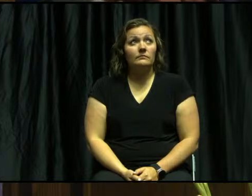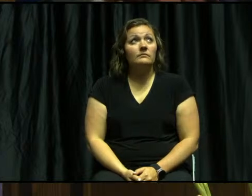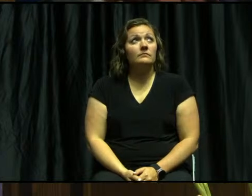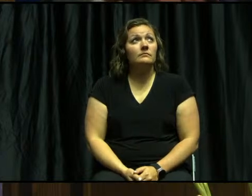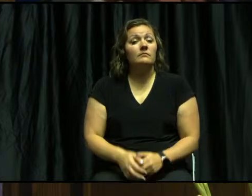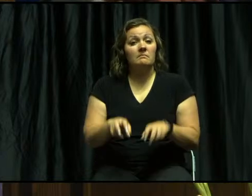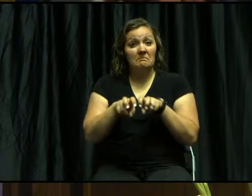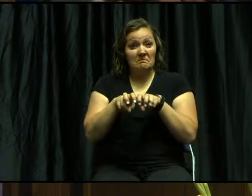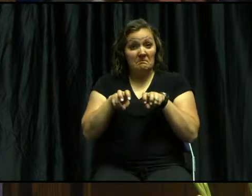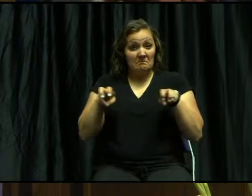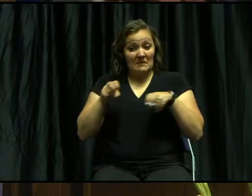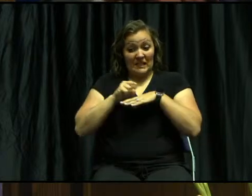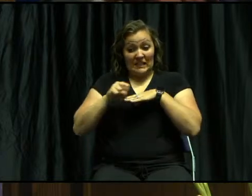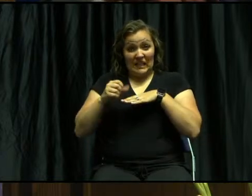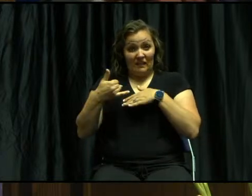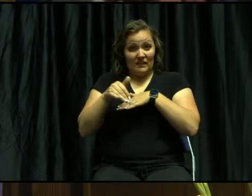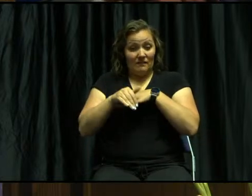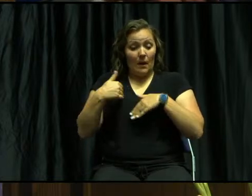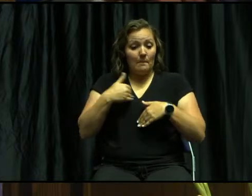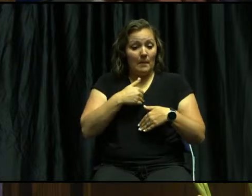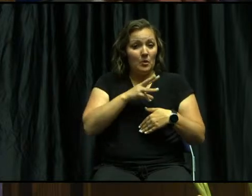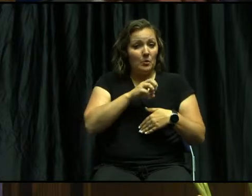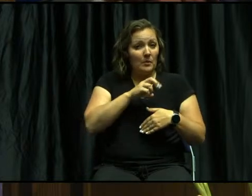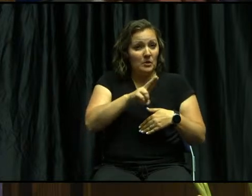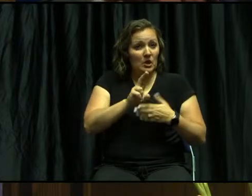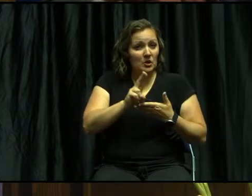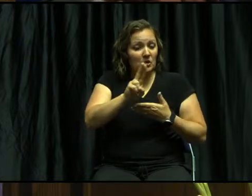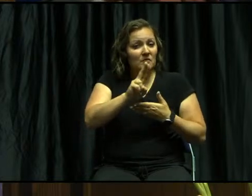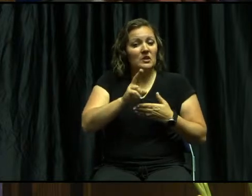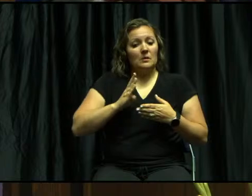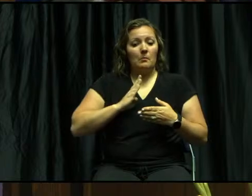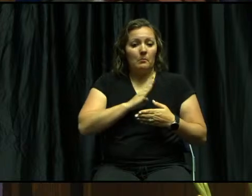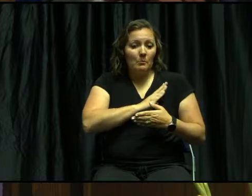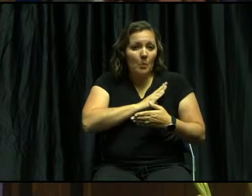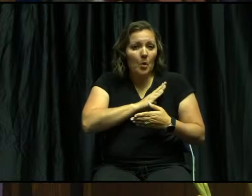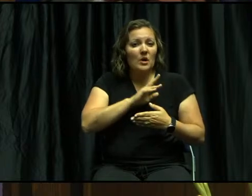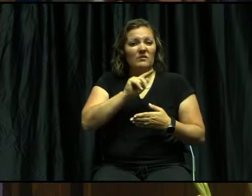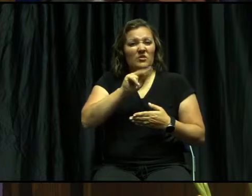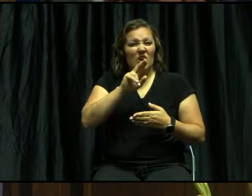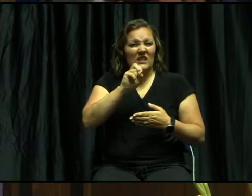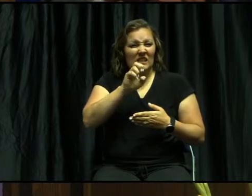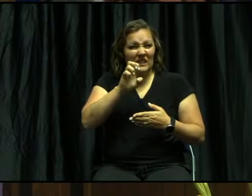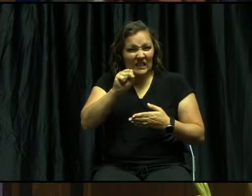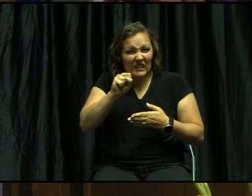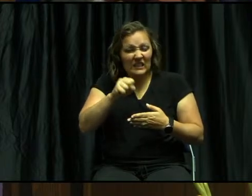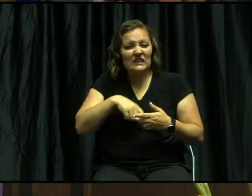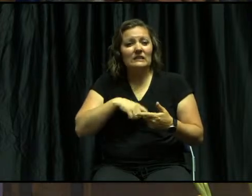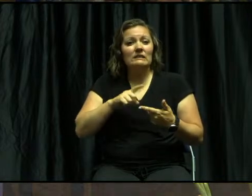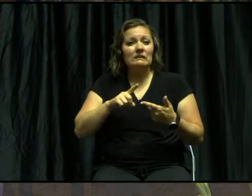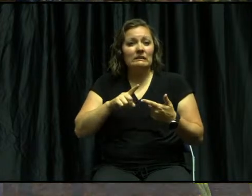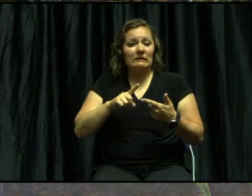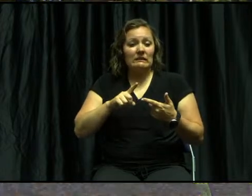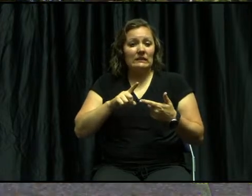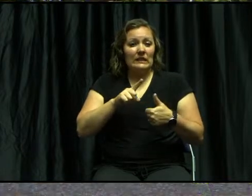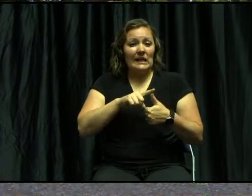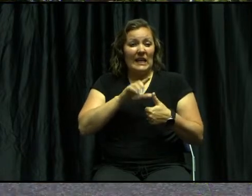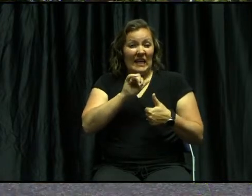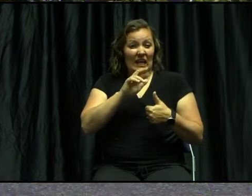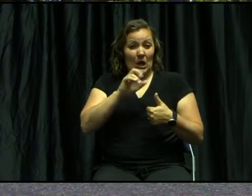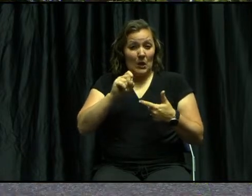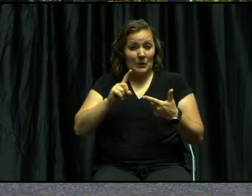Seated on the platform this evening are members of the Weber State University Board of Trustees, Chair Nolan Karras, Vice Chair